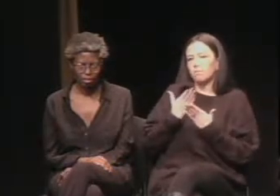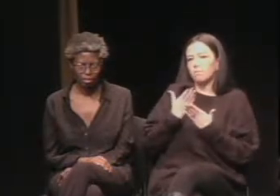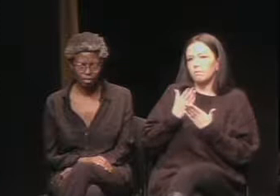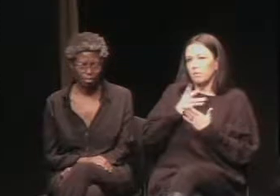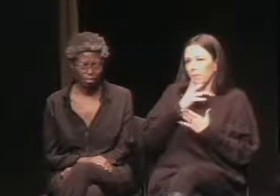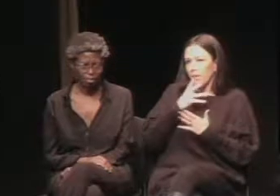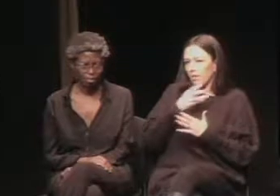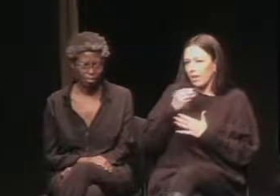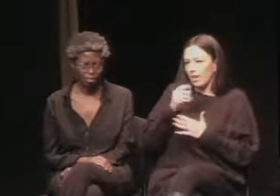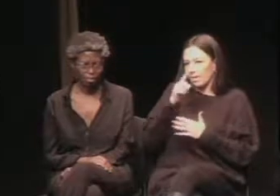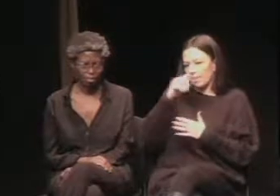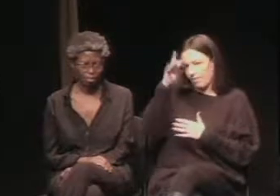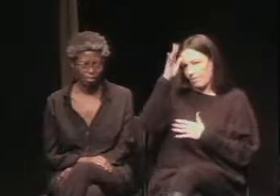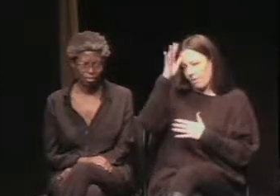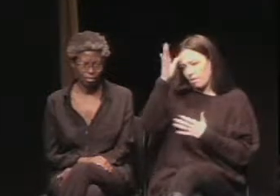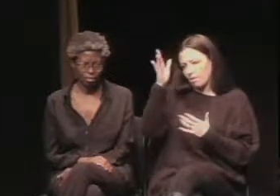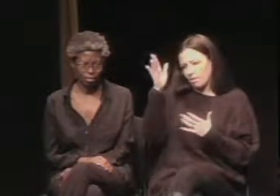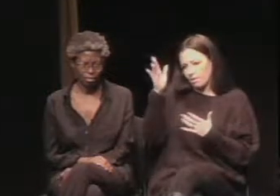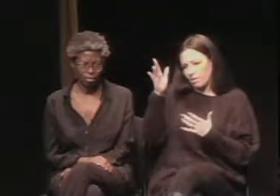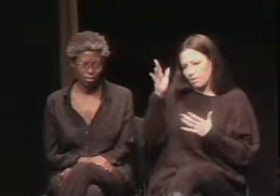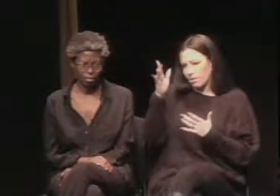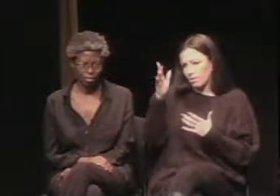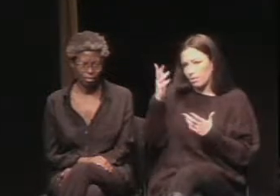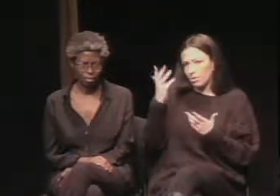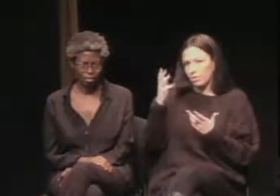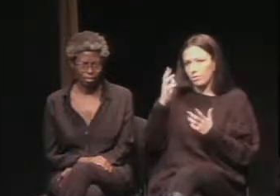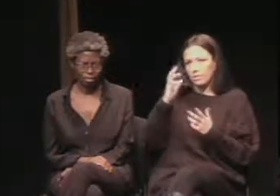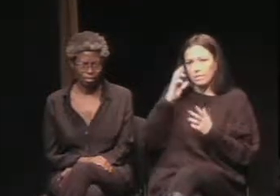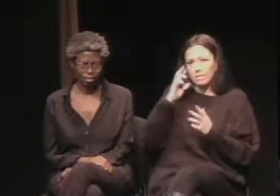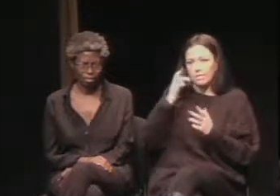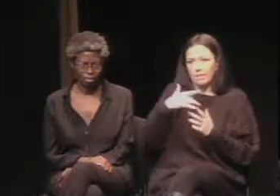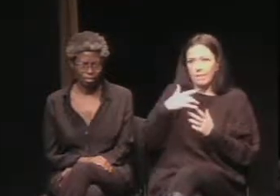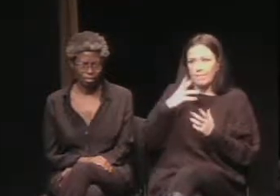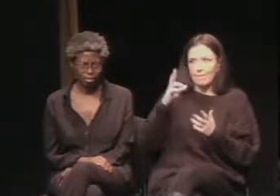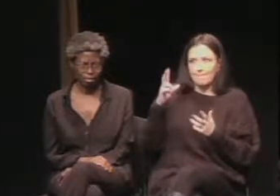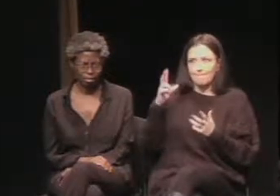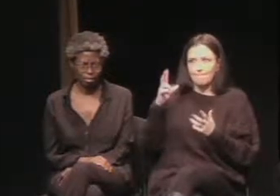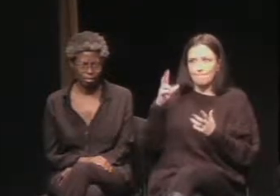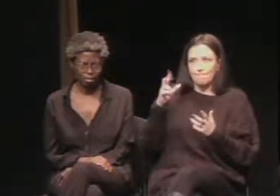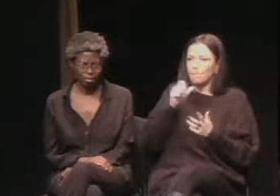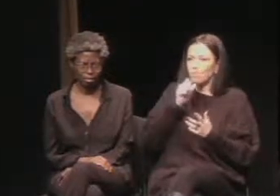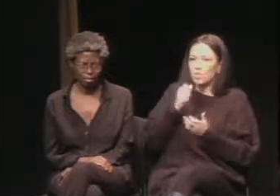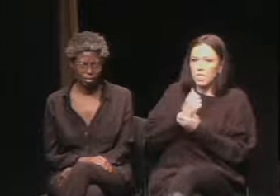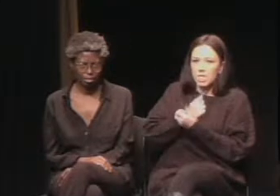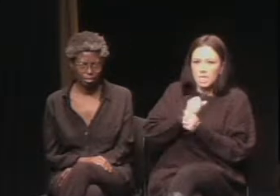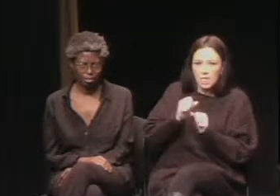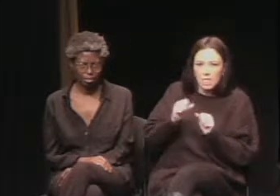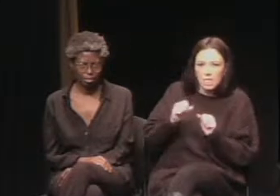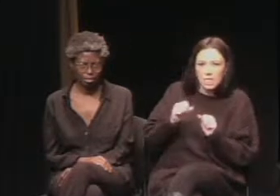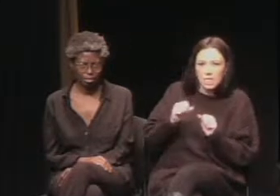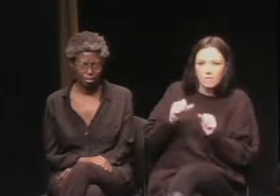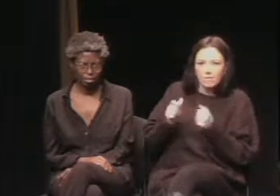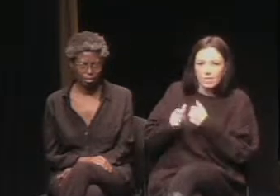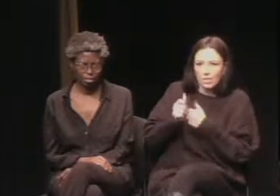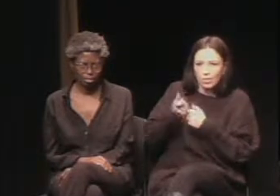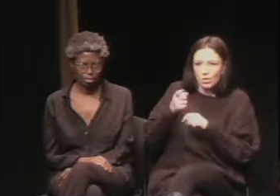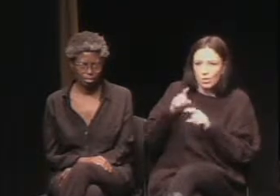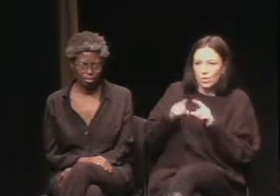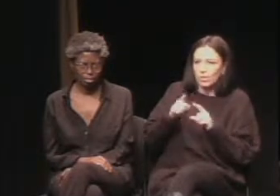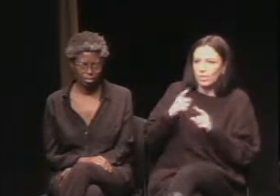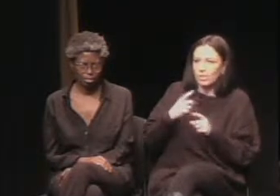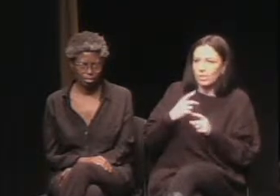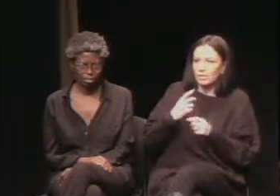mother and a stepfather who you didn't look upon as unsafe or dangerous, or you were unable to